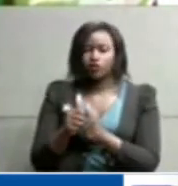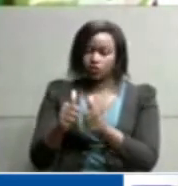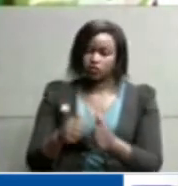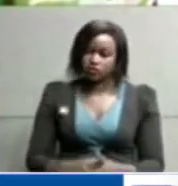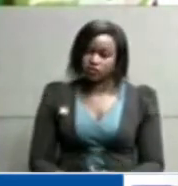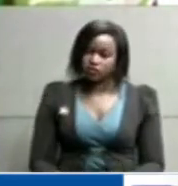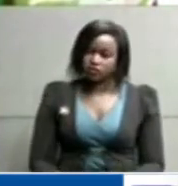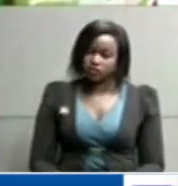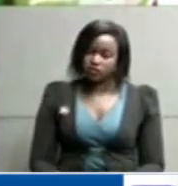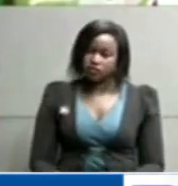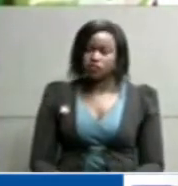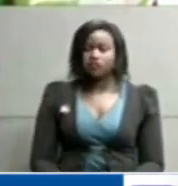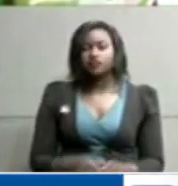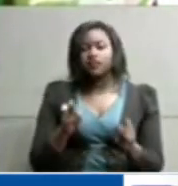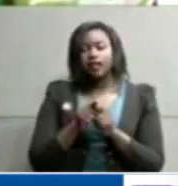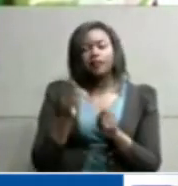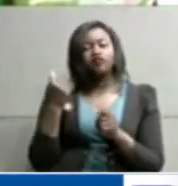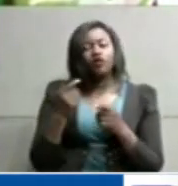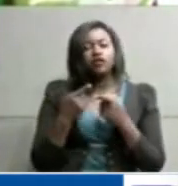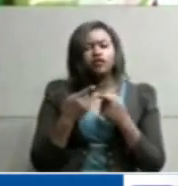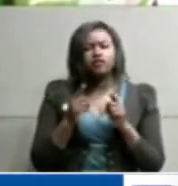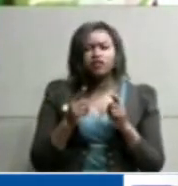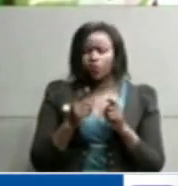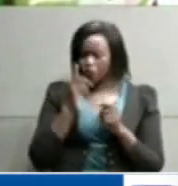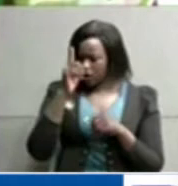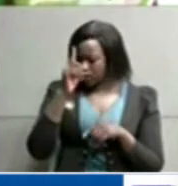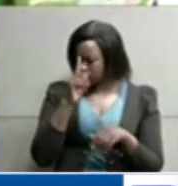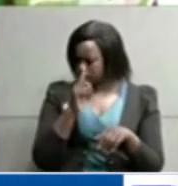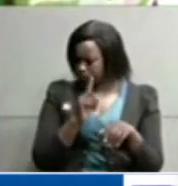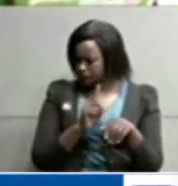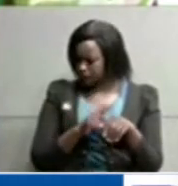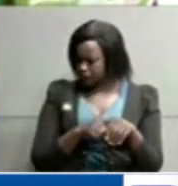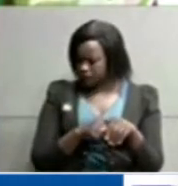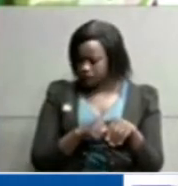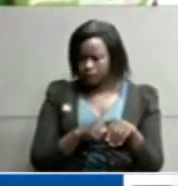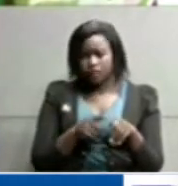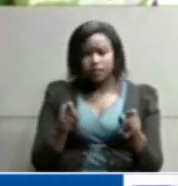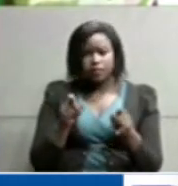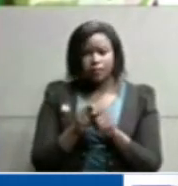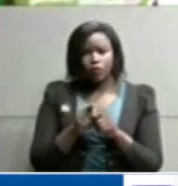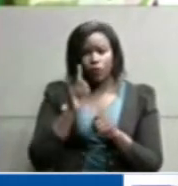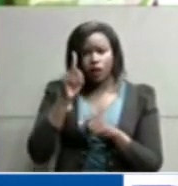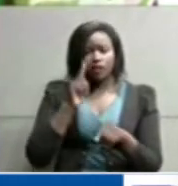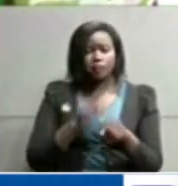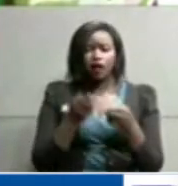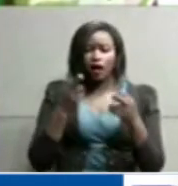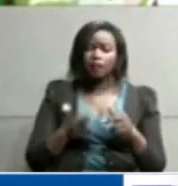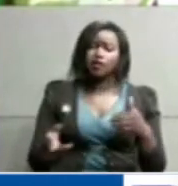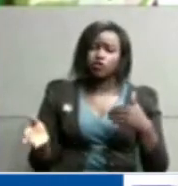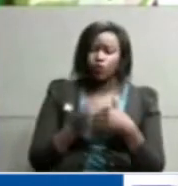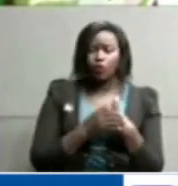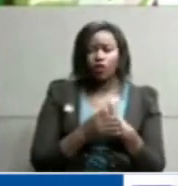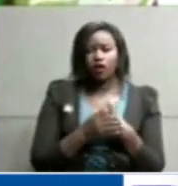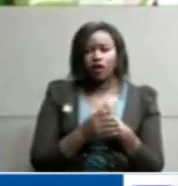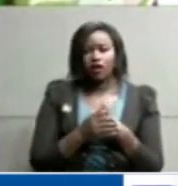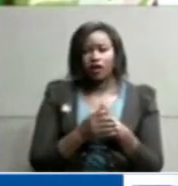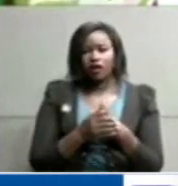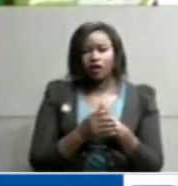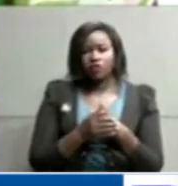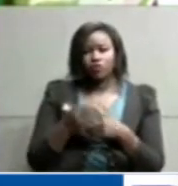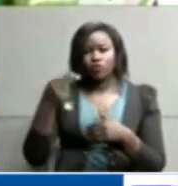And that has been the difference. That's why at one time they locked down that province of